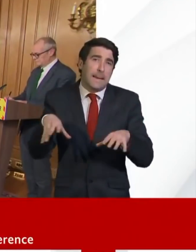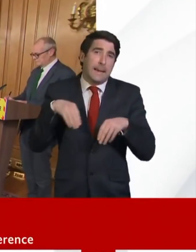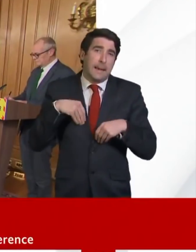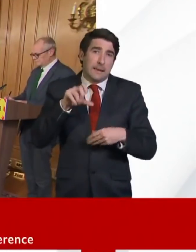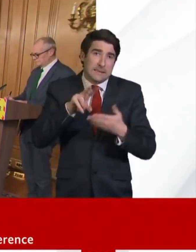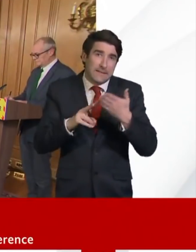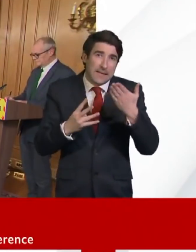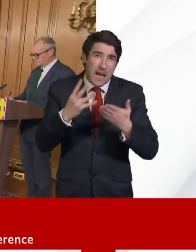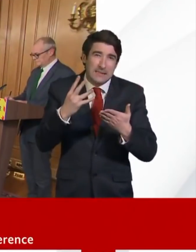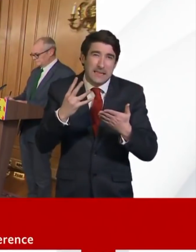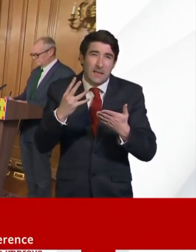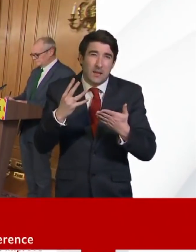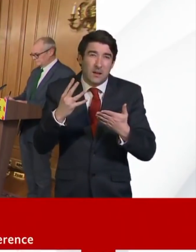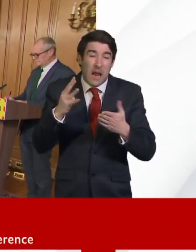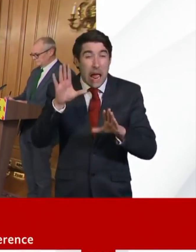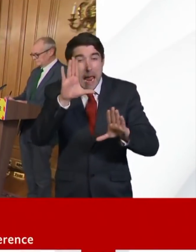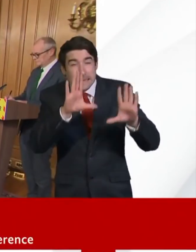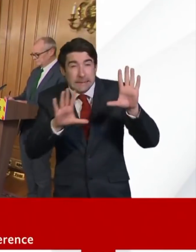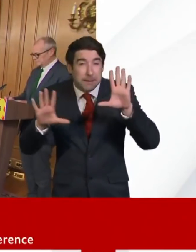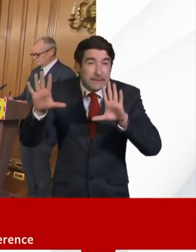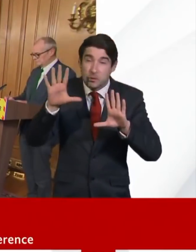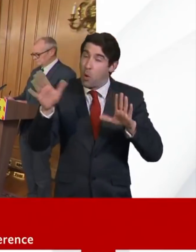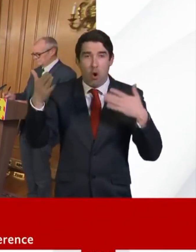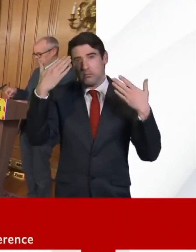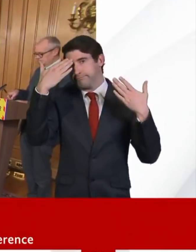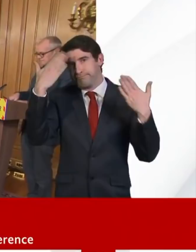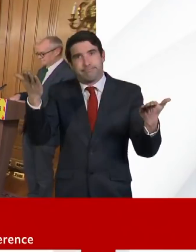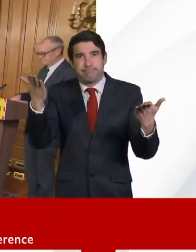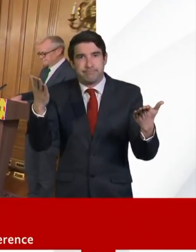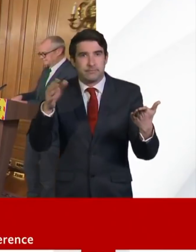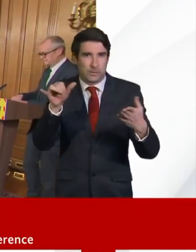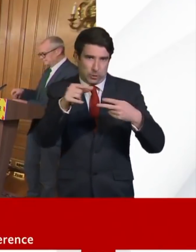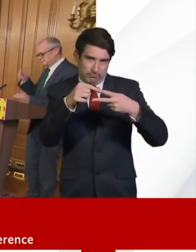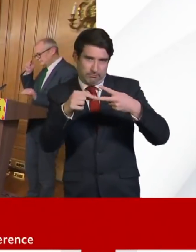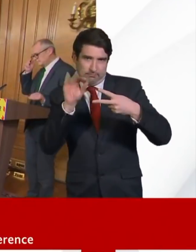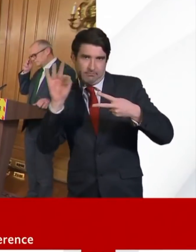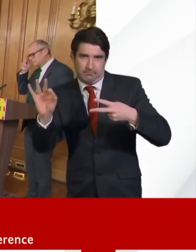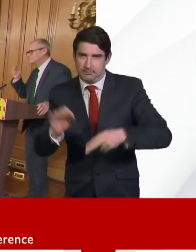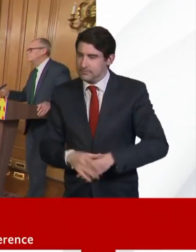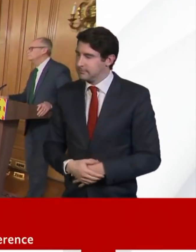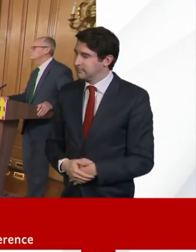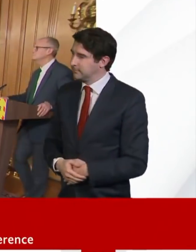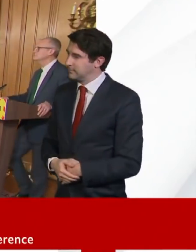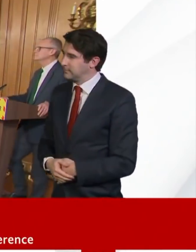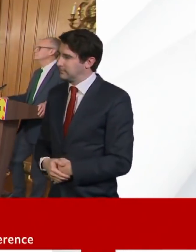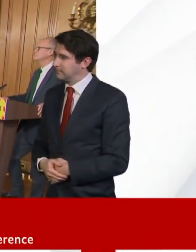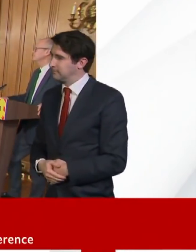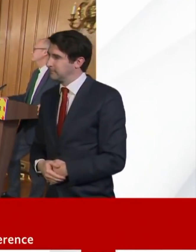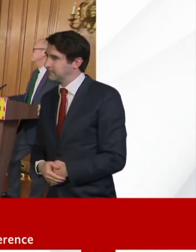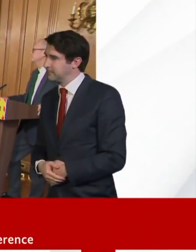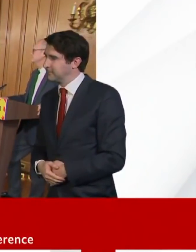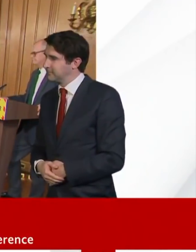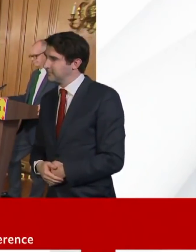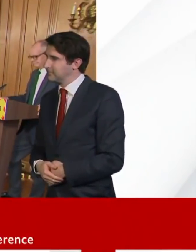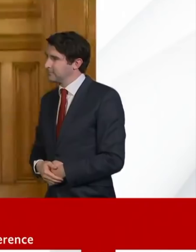with coronavirus, or are we just still flying blind on that point? So thanks very much, Hugo.